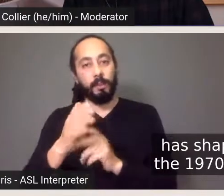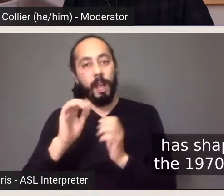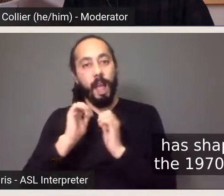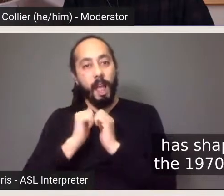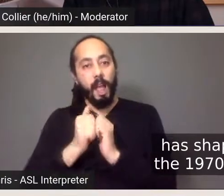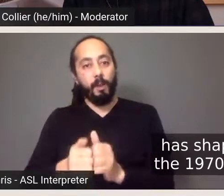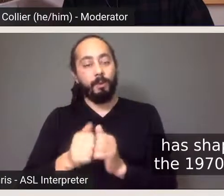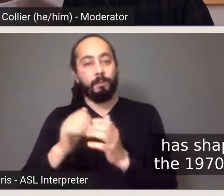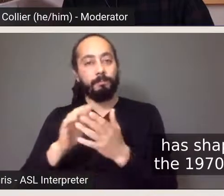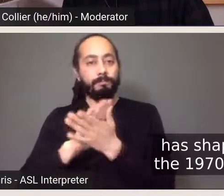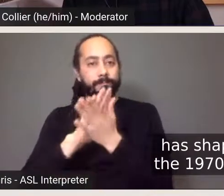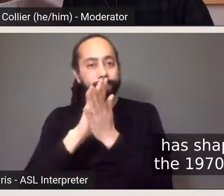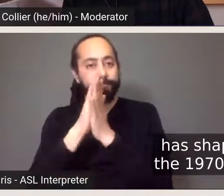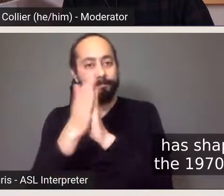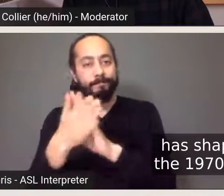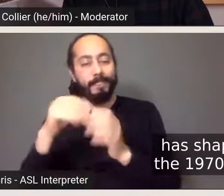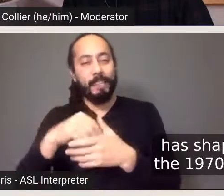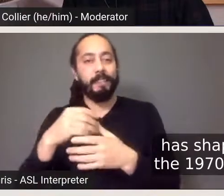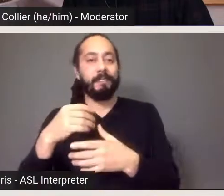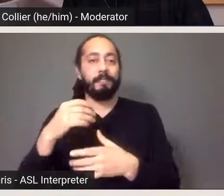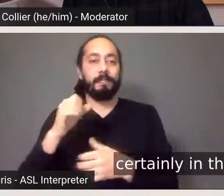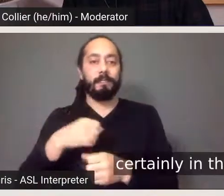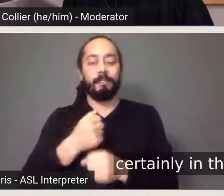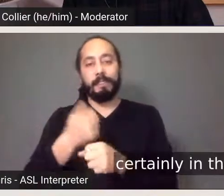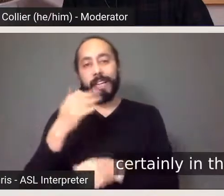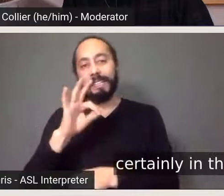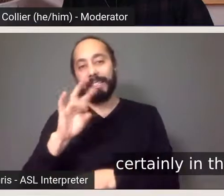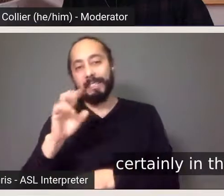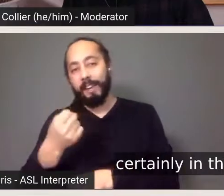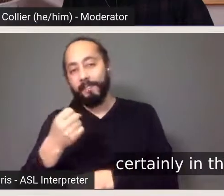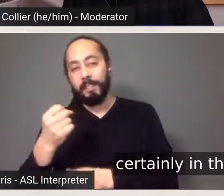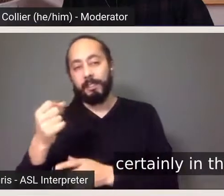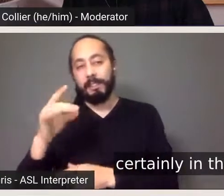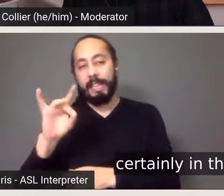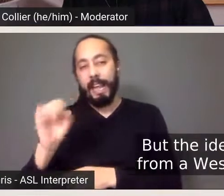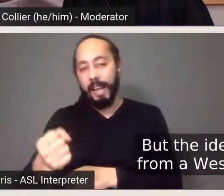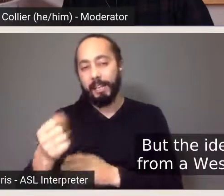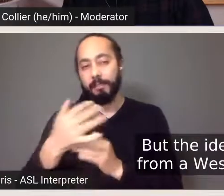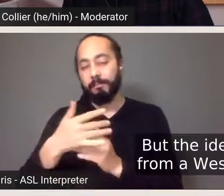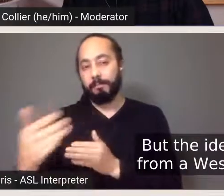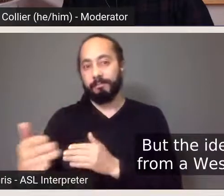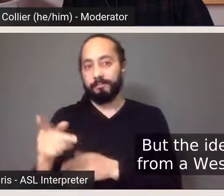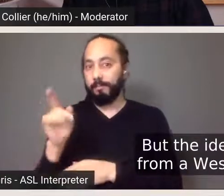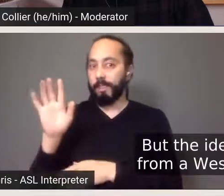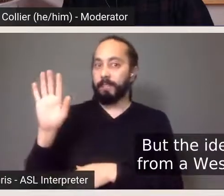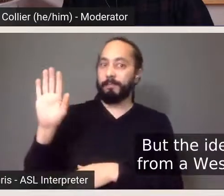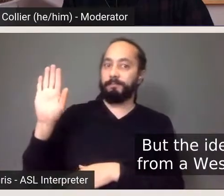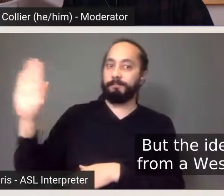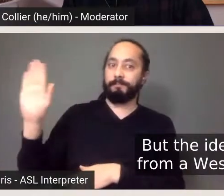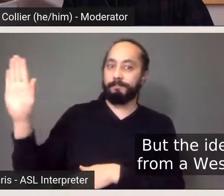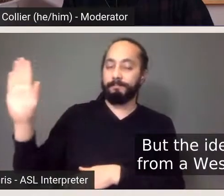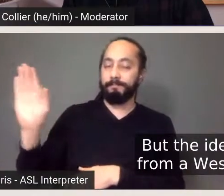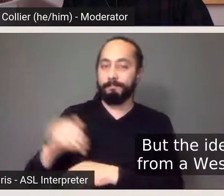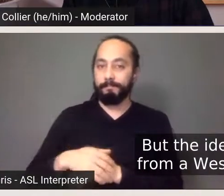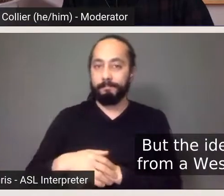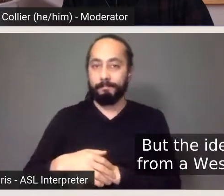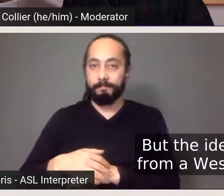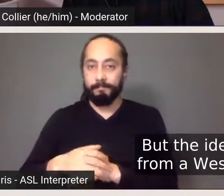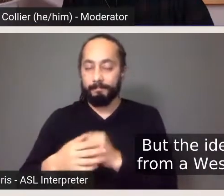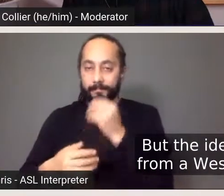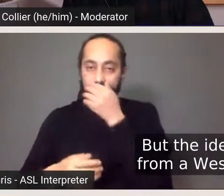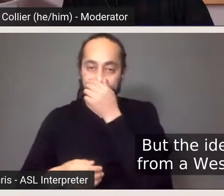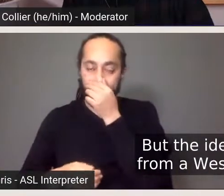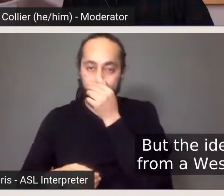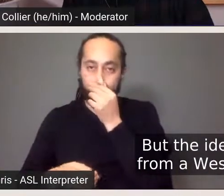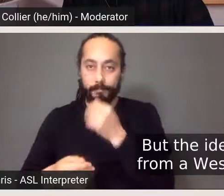the 1970s and beyond, certainly in the 80s and beyond. But the idea of, from a